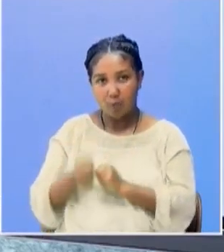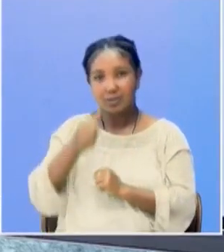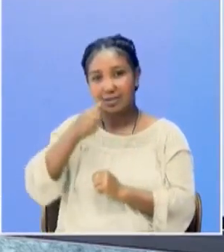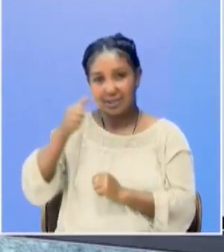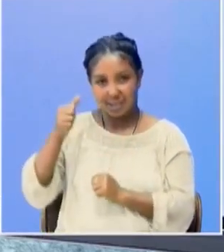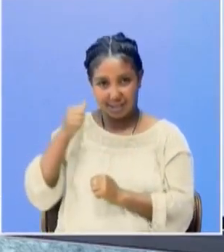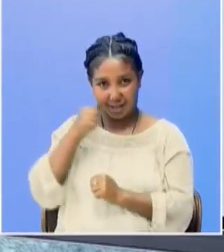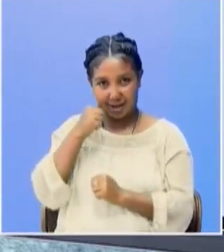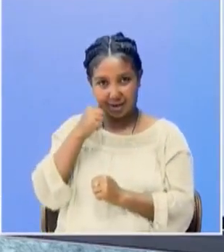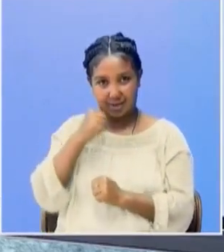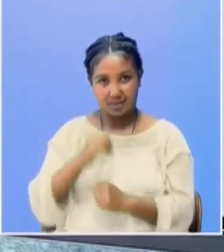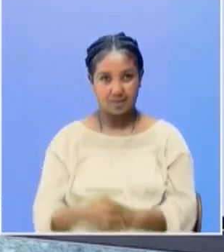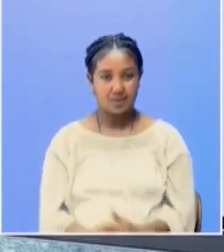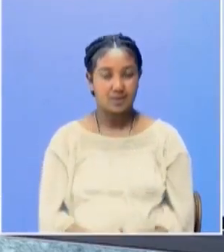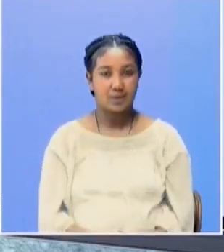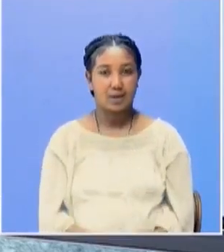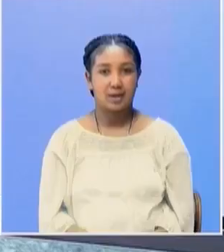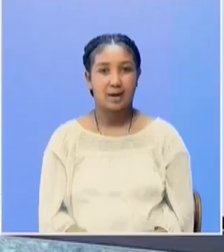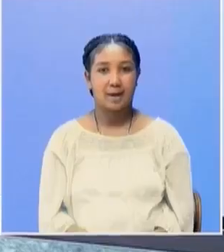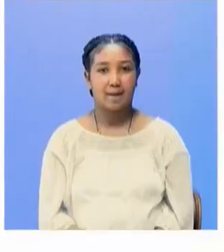yesterday.